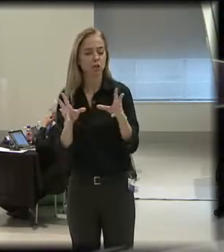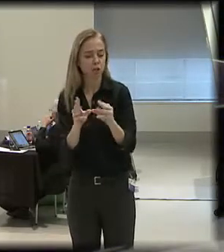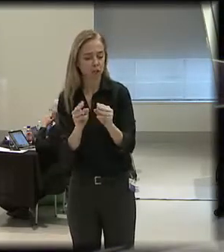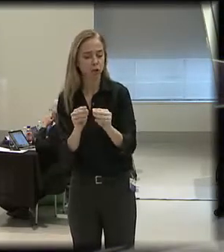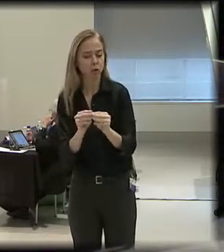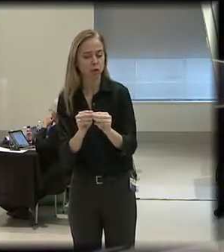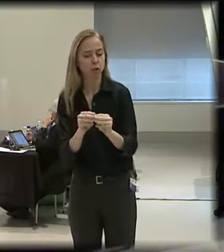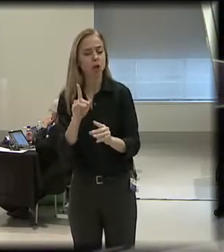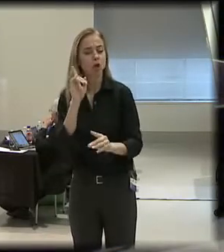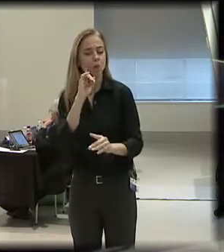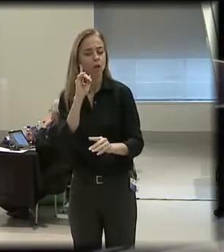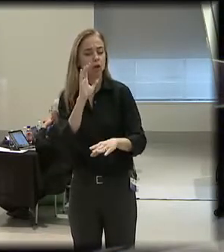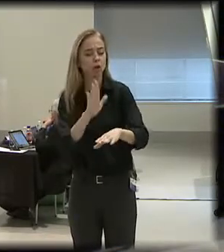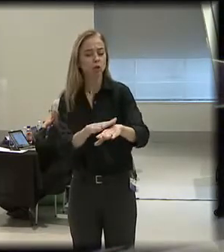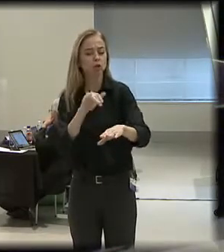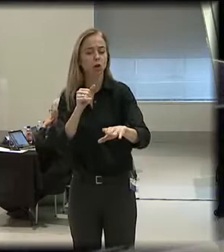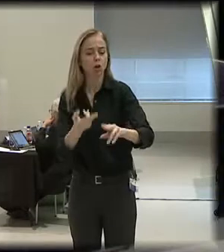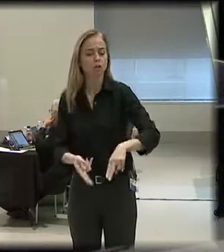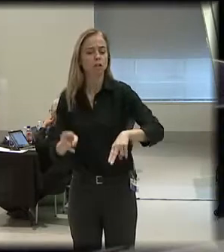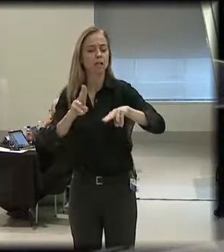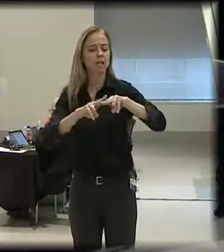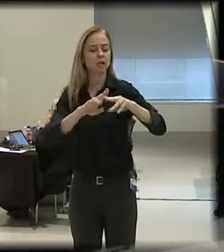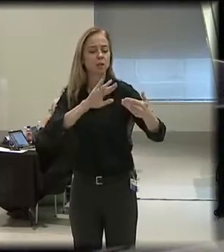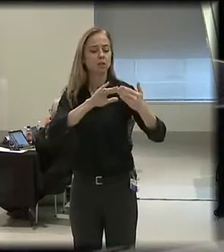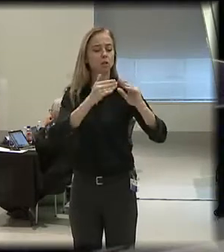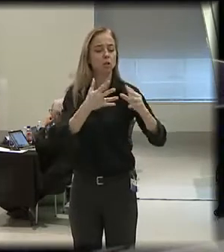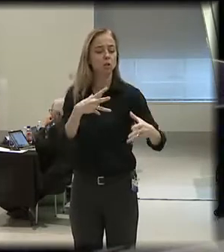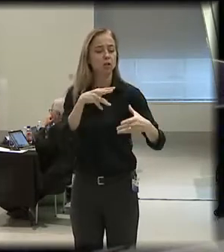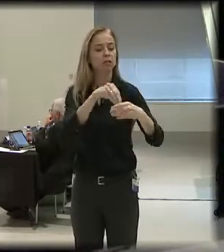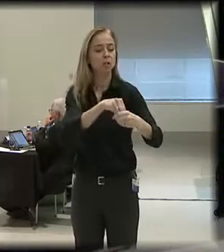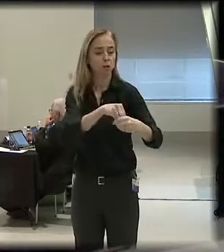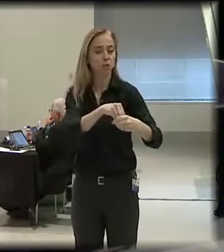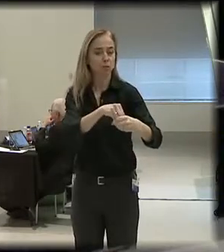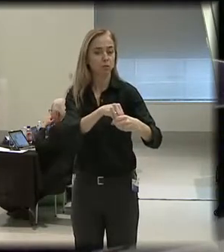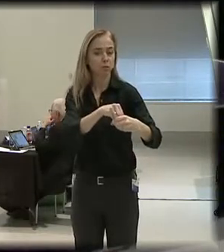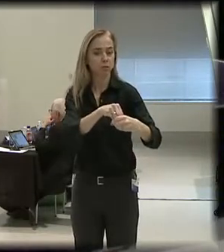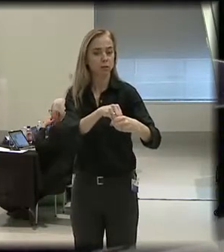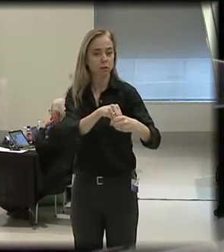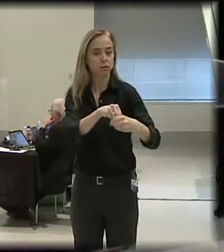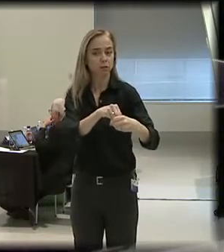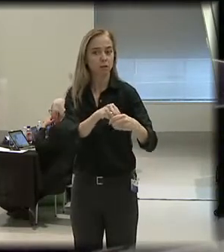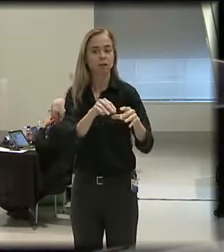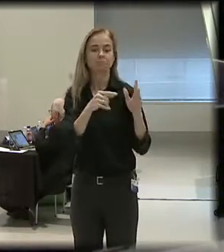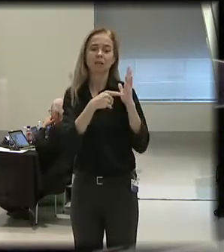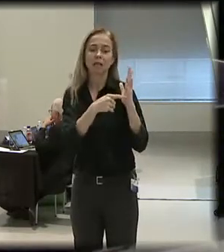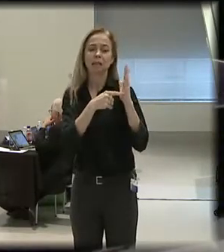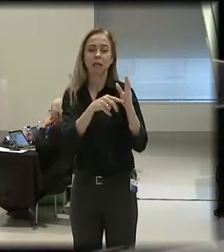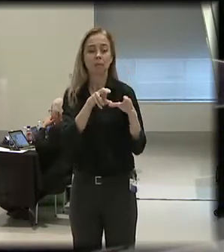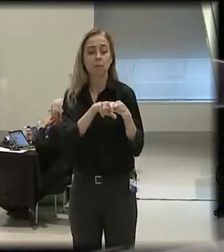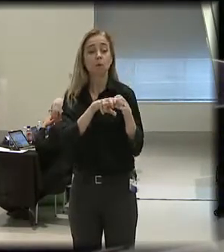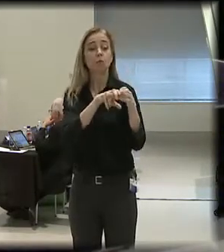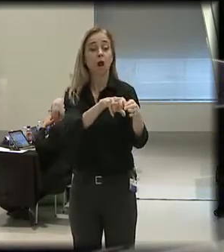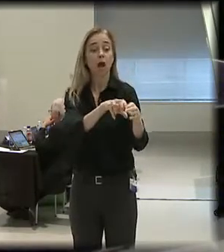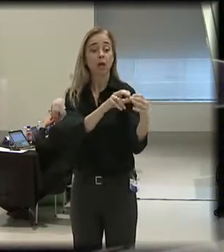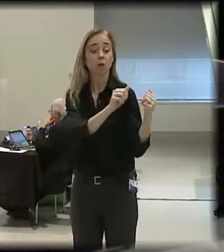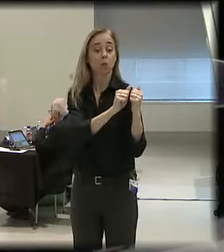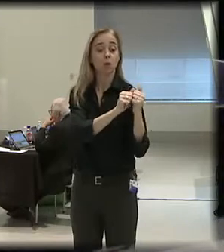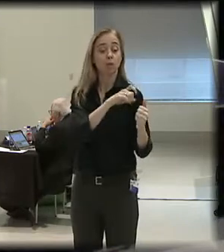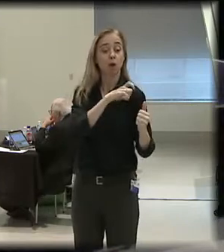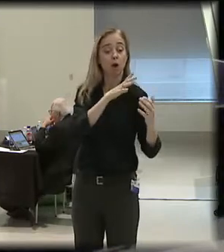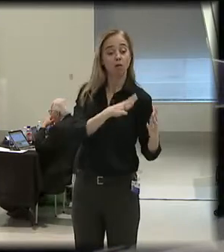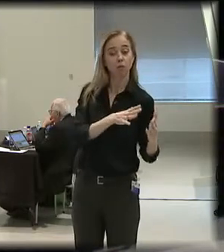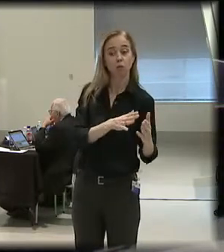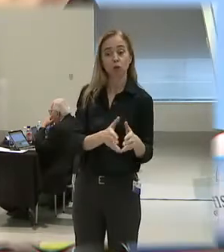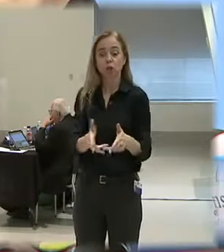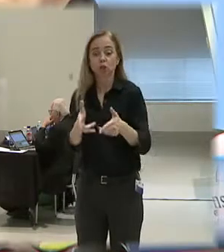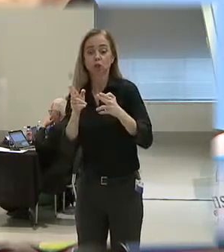heard calls for increased community involvement in programs like ride-alongs and these shoot, no